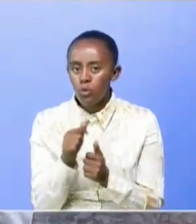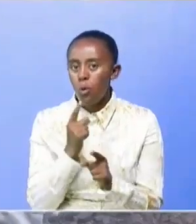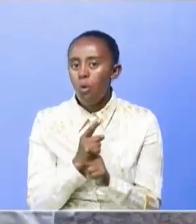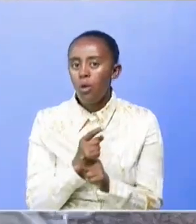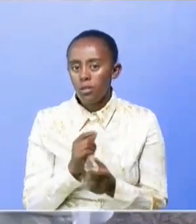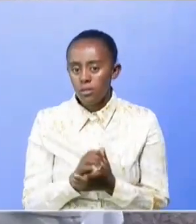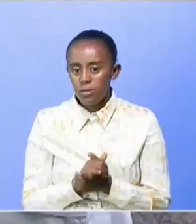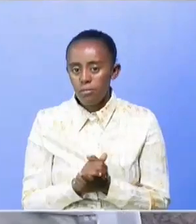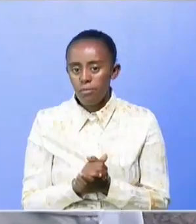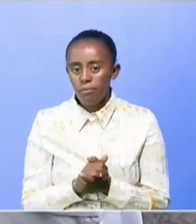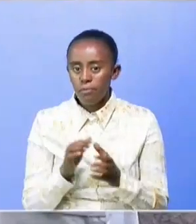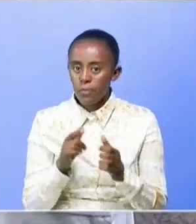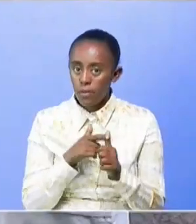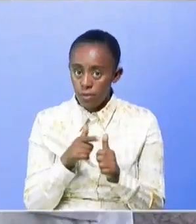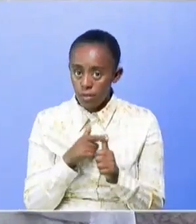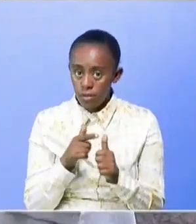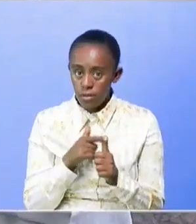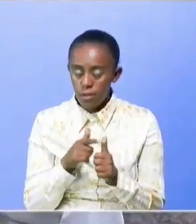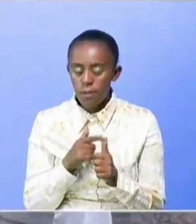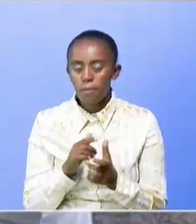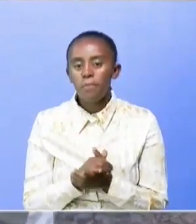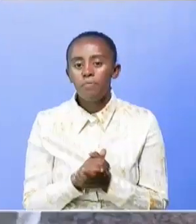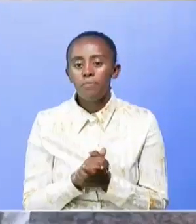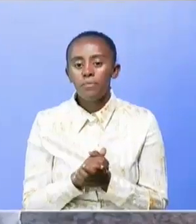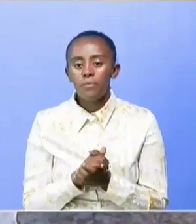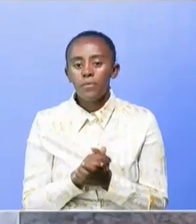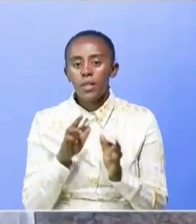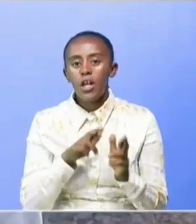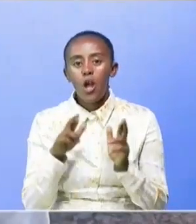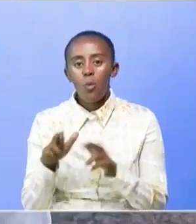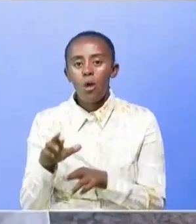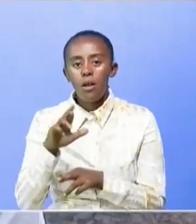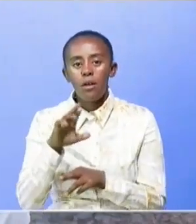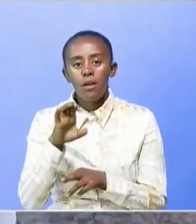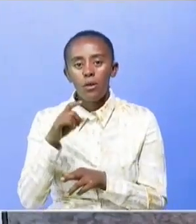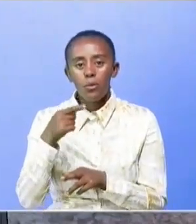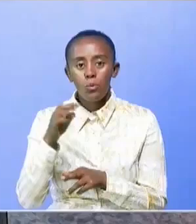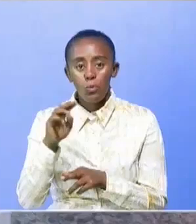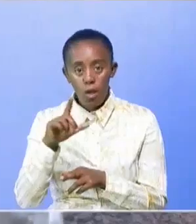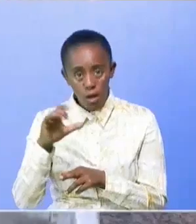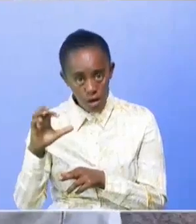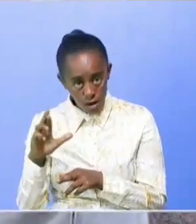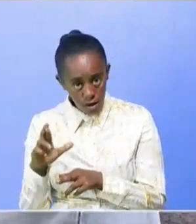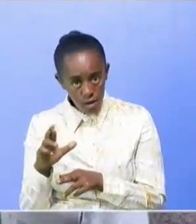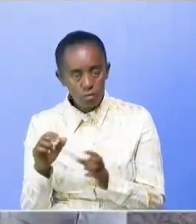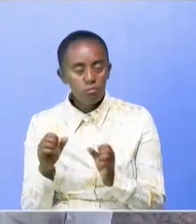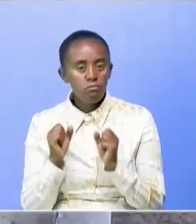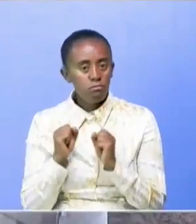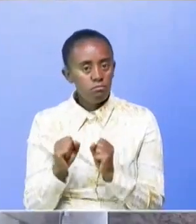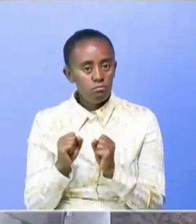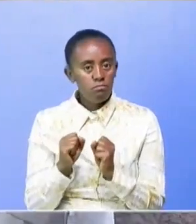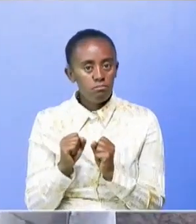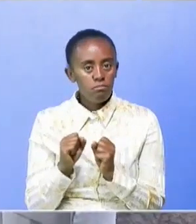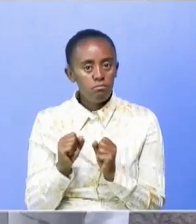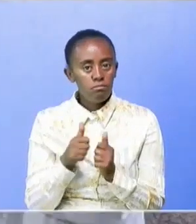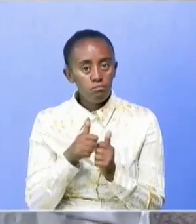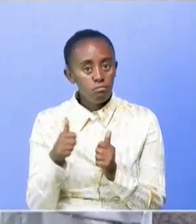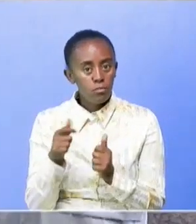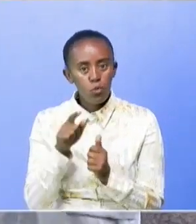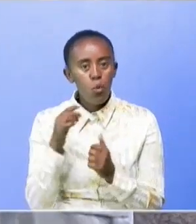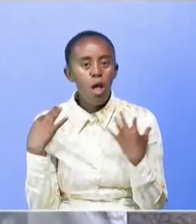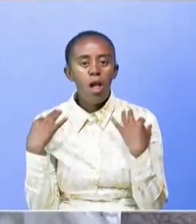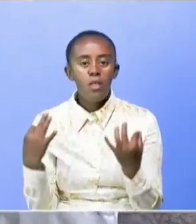correct. The first one, it says, regular exercise can greatly dash your